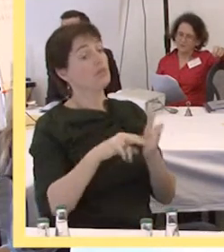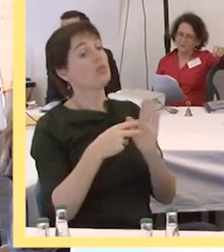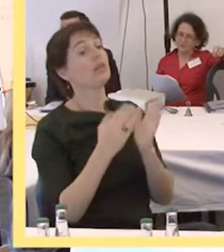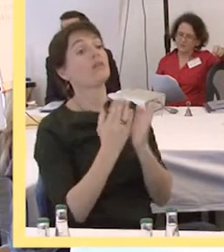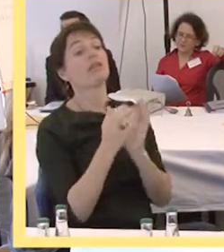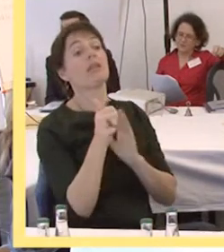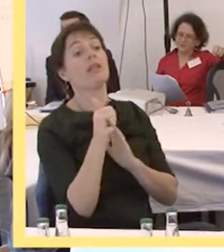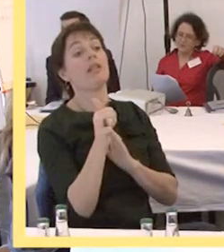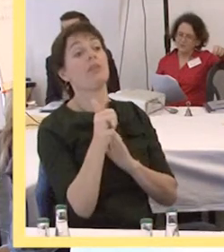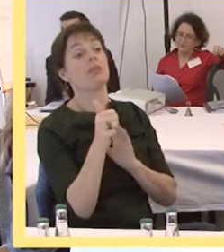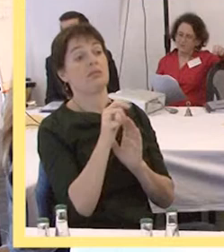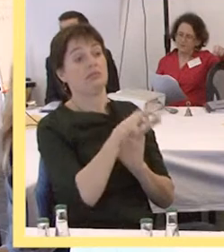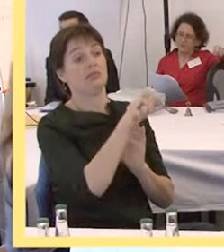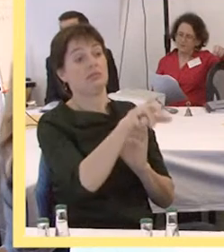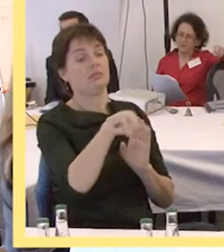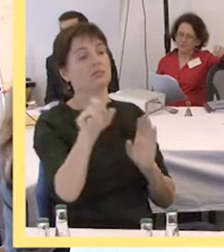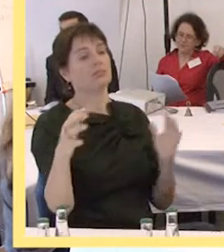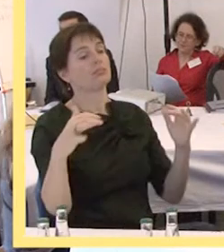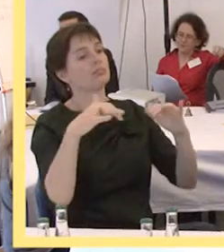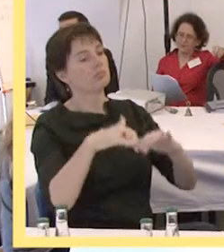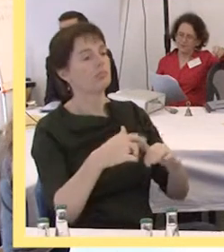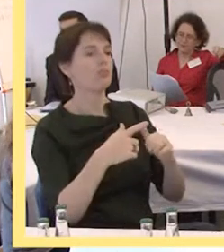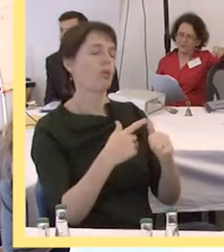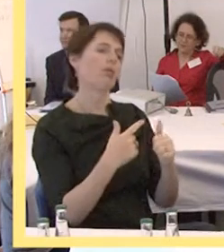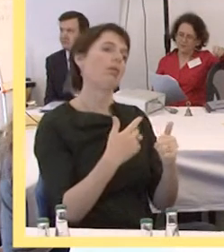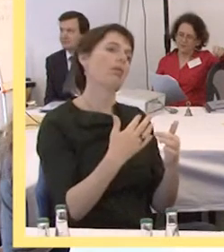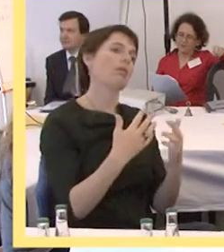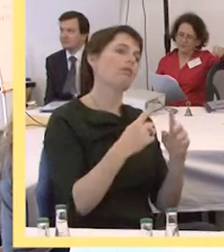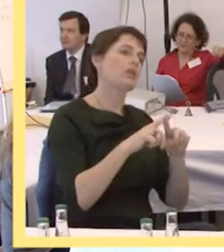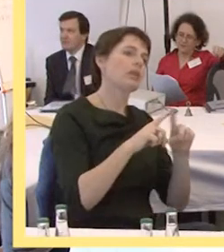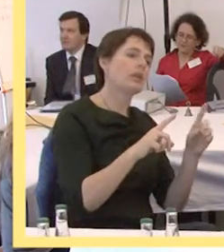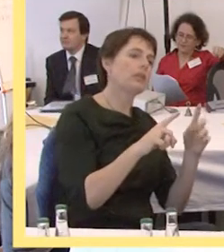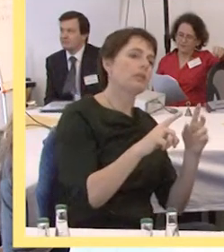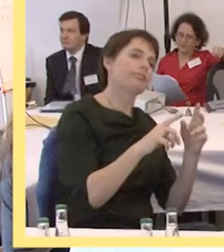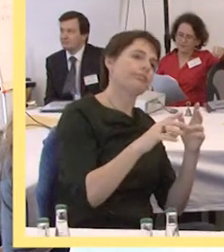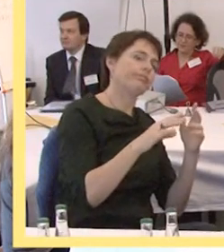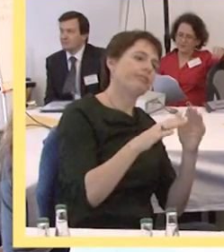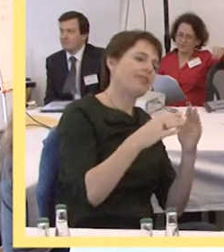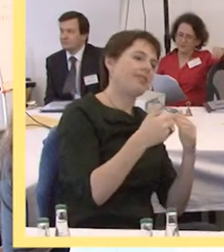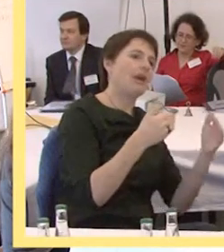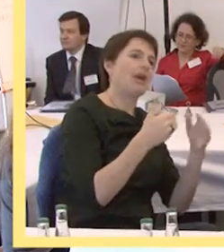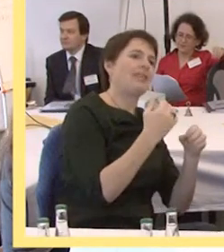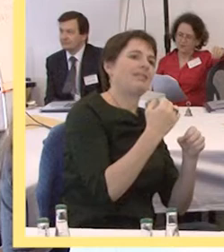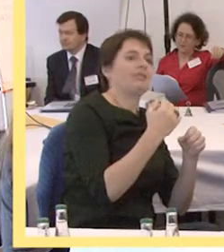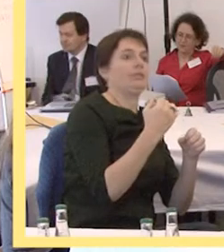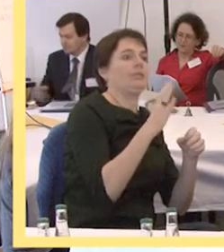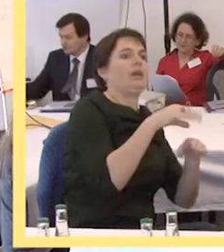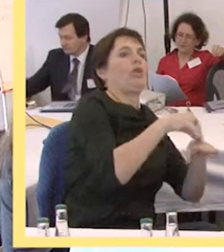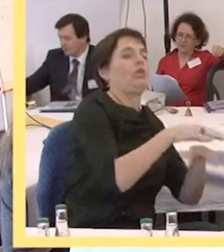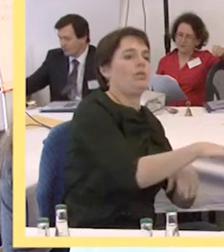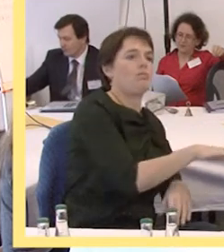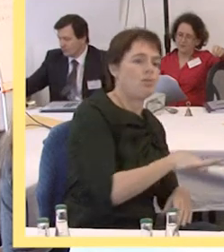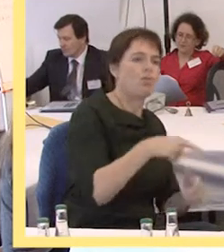the scientific area. They also come from the fields, and we also have technical staff to translate the findings we have